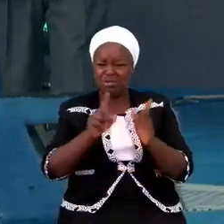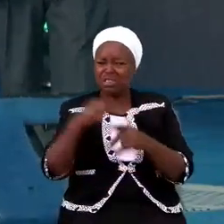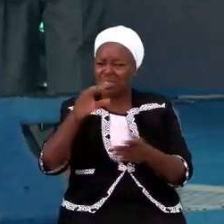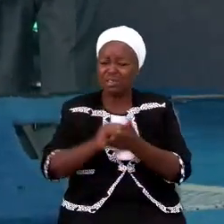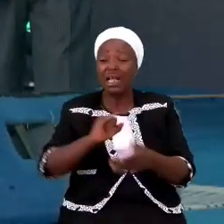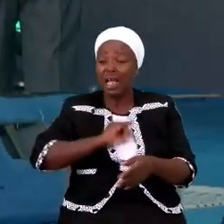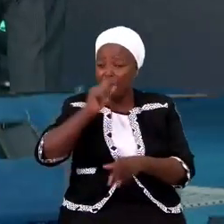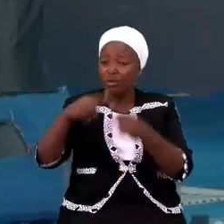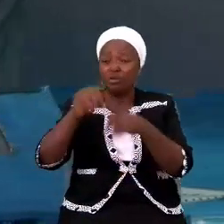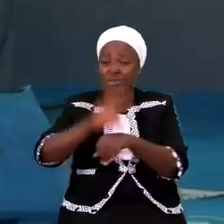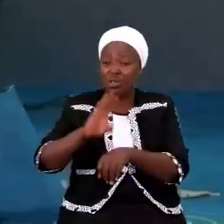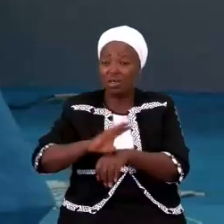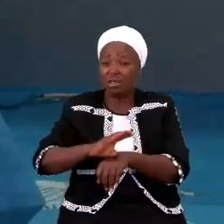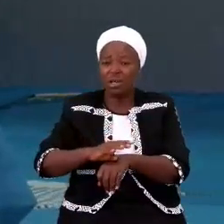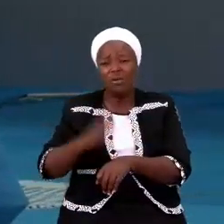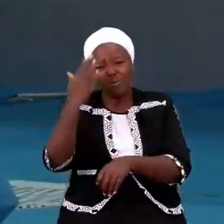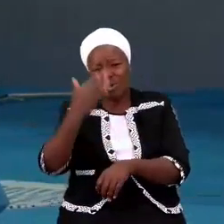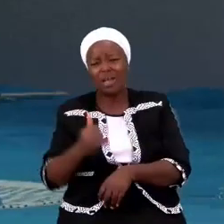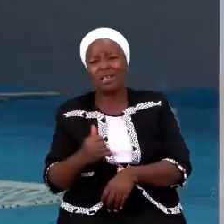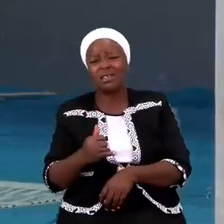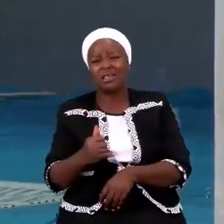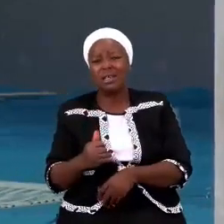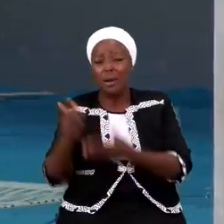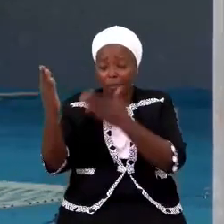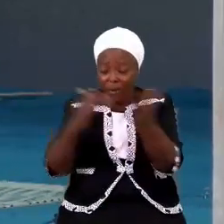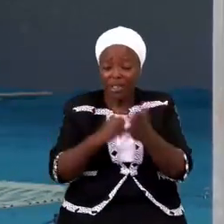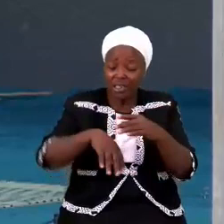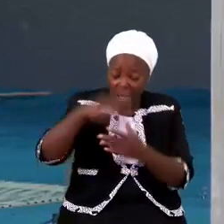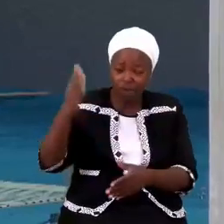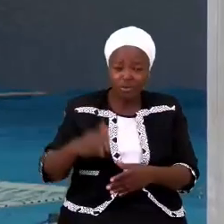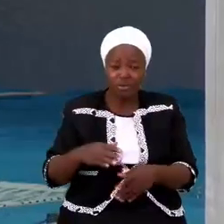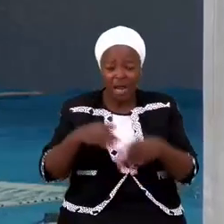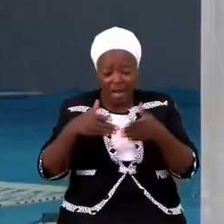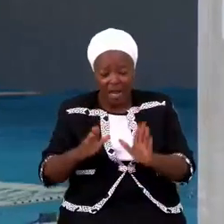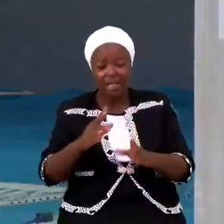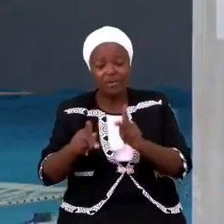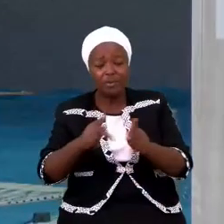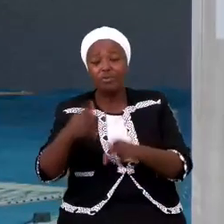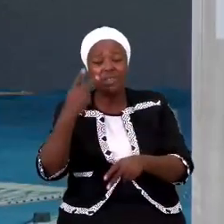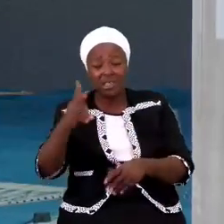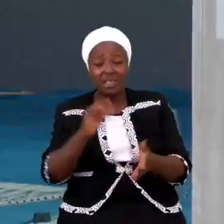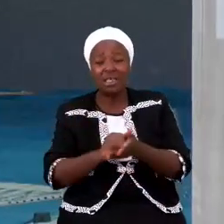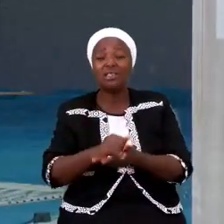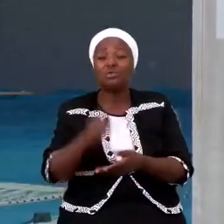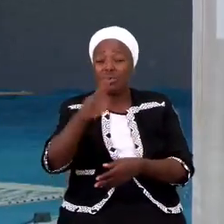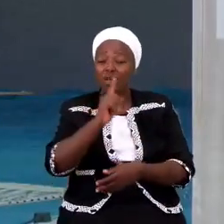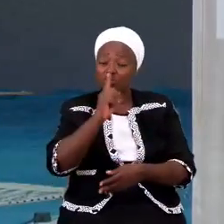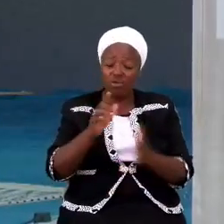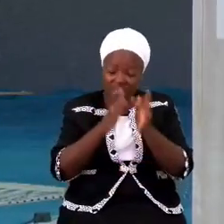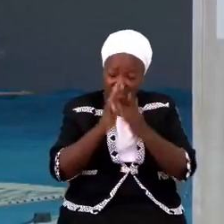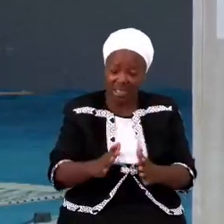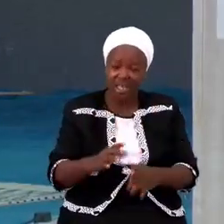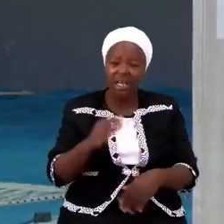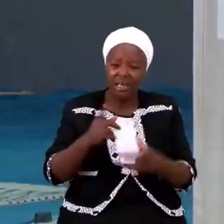what you stand for. Let them know who you love. Let them know who is number one in your life. That